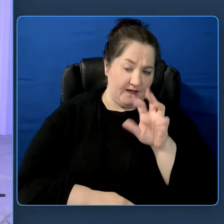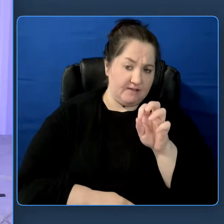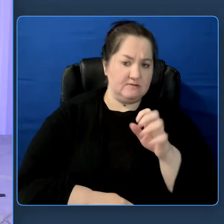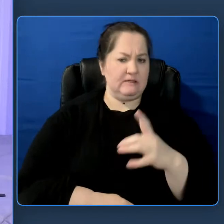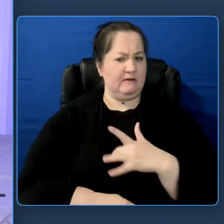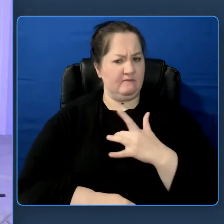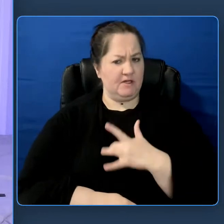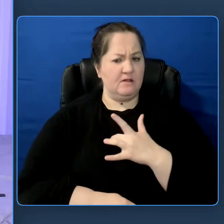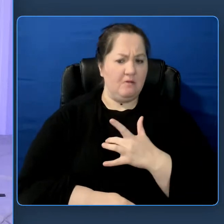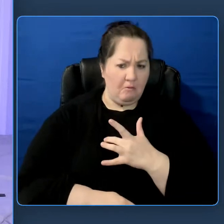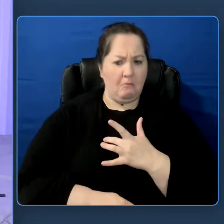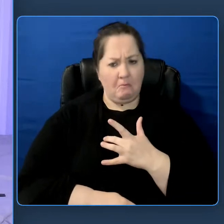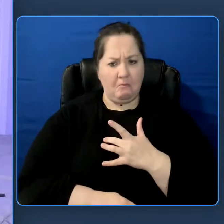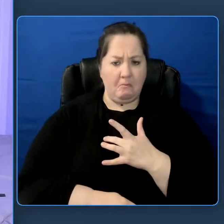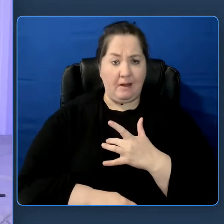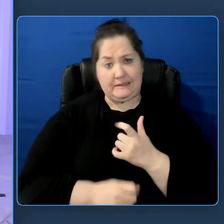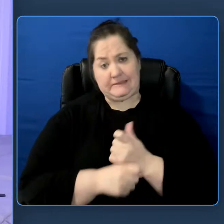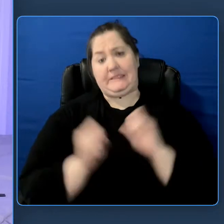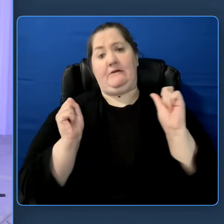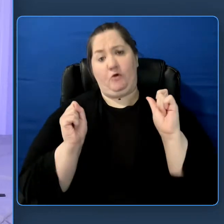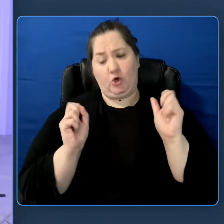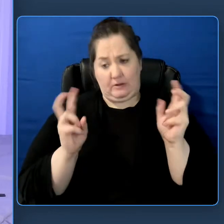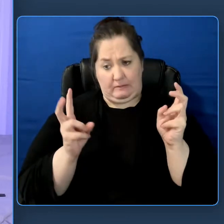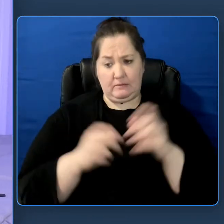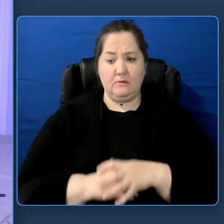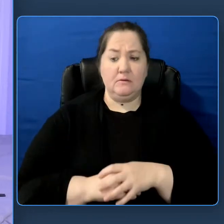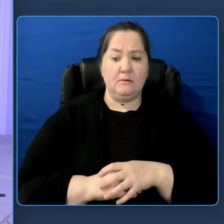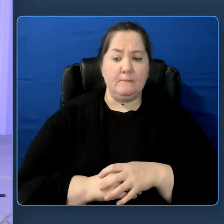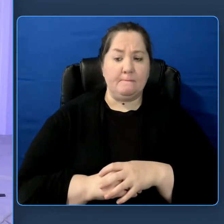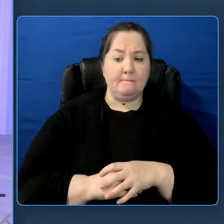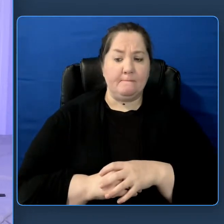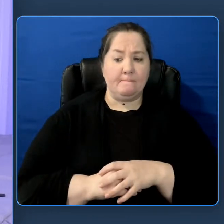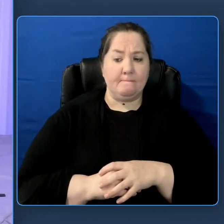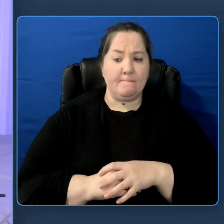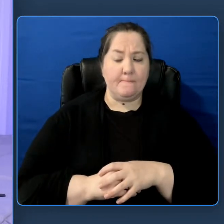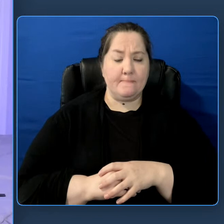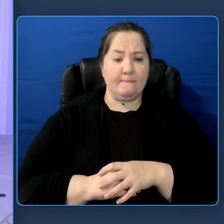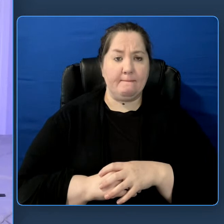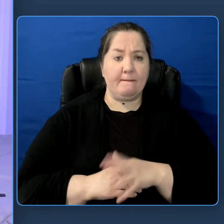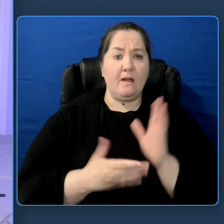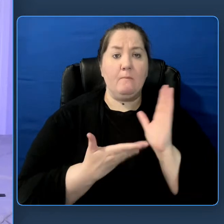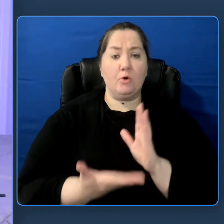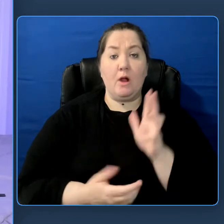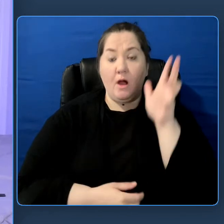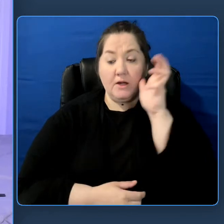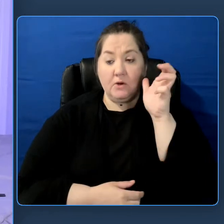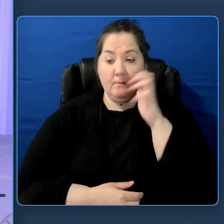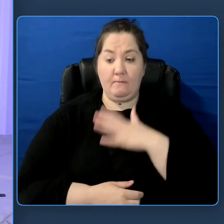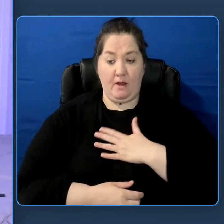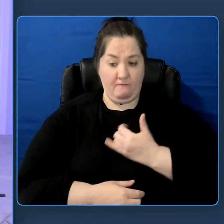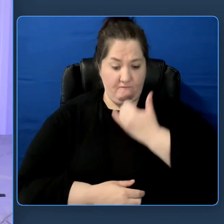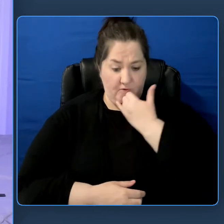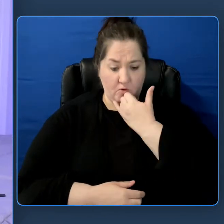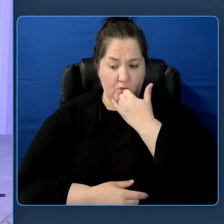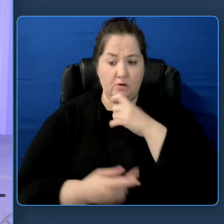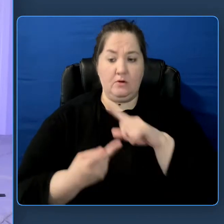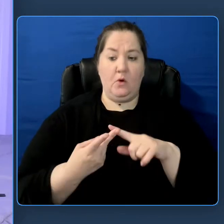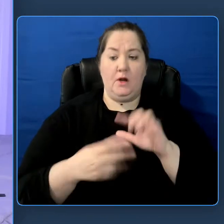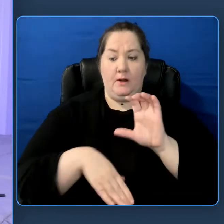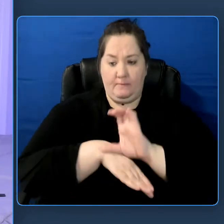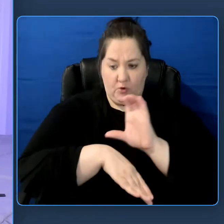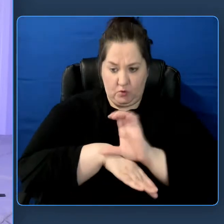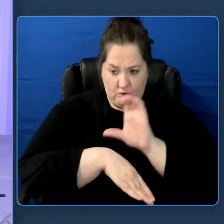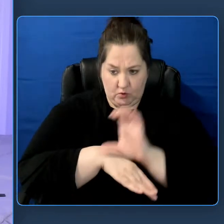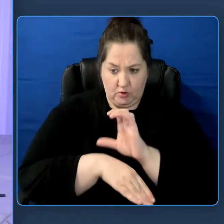feel it's kind of a savior for me, because not only that I could bring in the audio of my phone or my